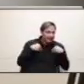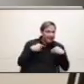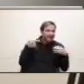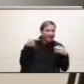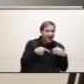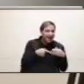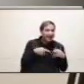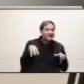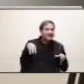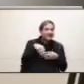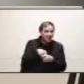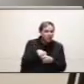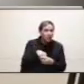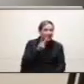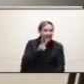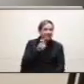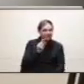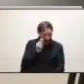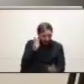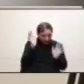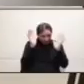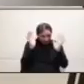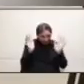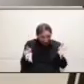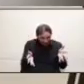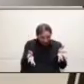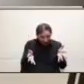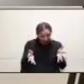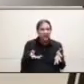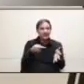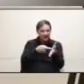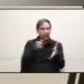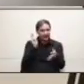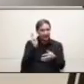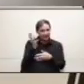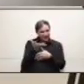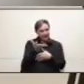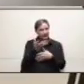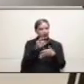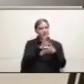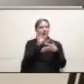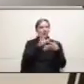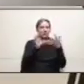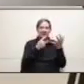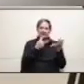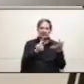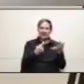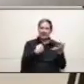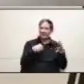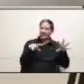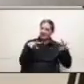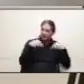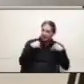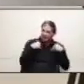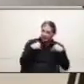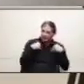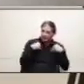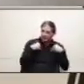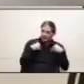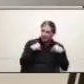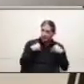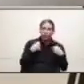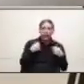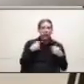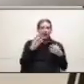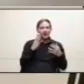this GGC and the special conditions of a bid are saying. They are saying if you accept a tender amount, because it would have went